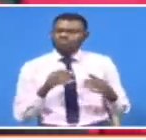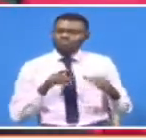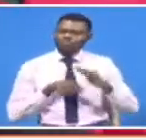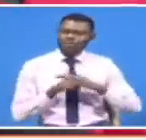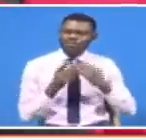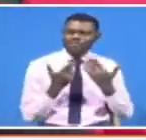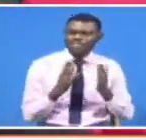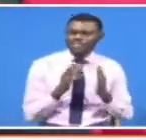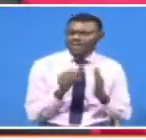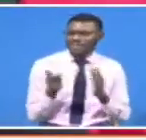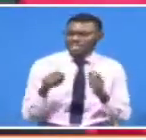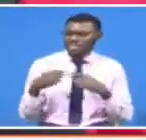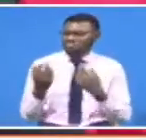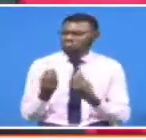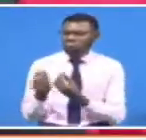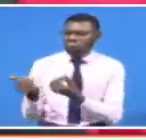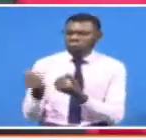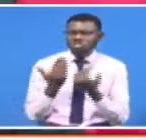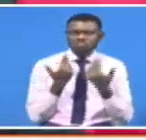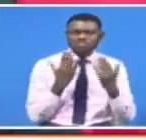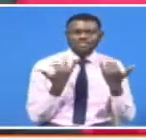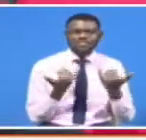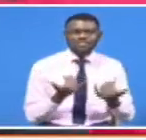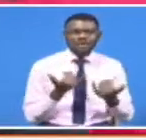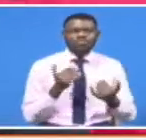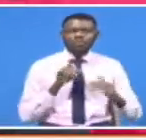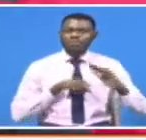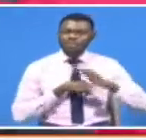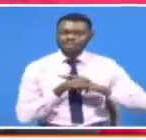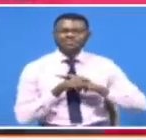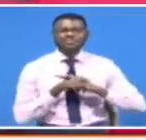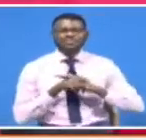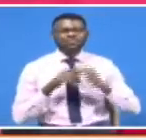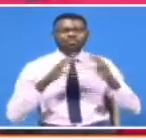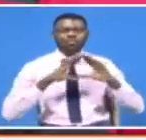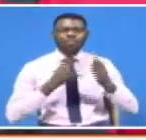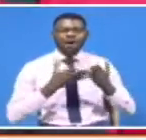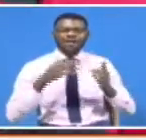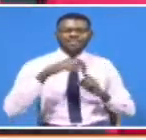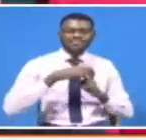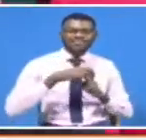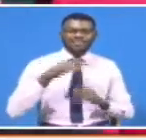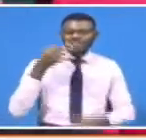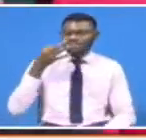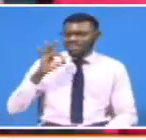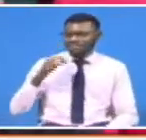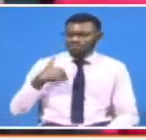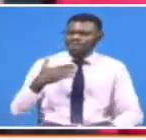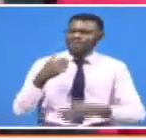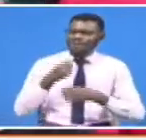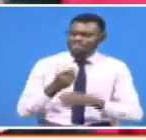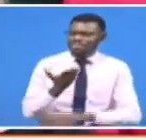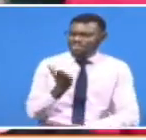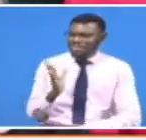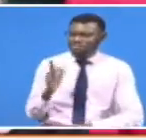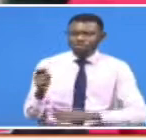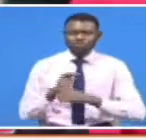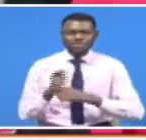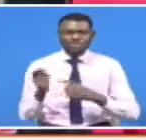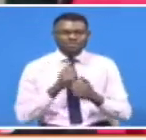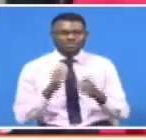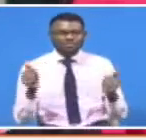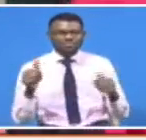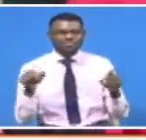other people. They have qualified to go for the World Championship in France. So I'm very much confident with them. We've trained well. We've